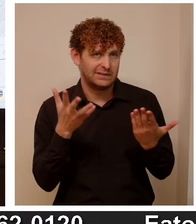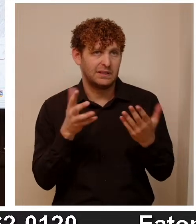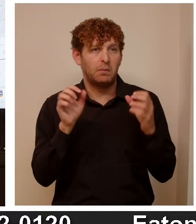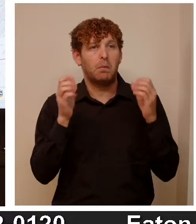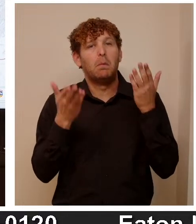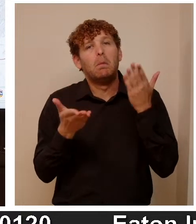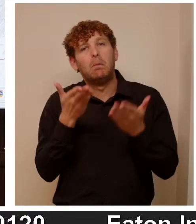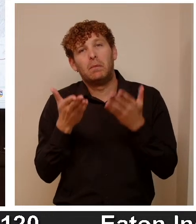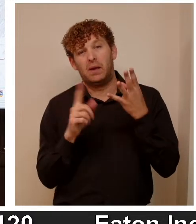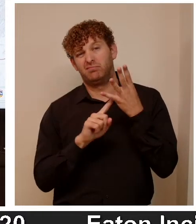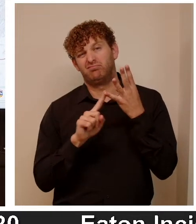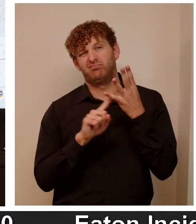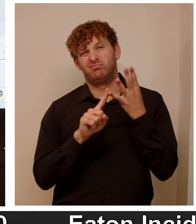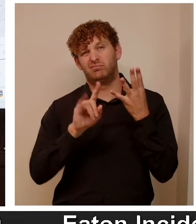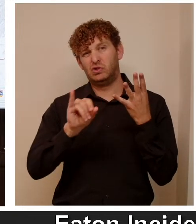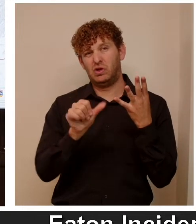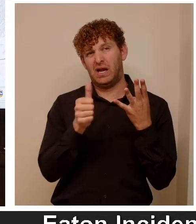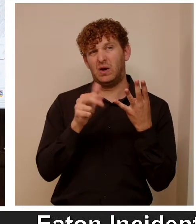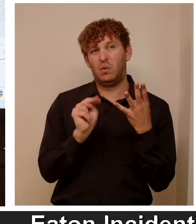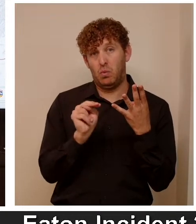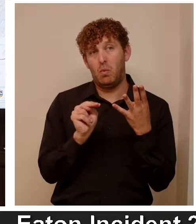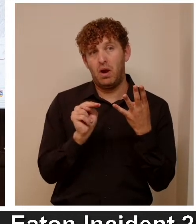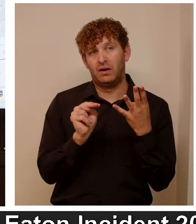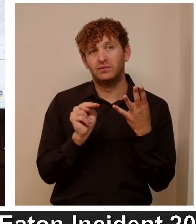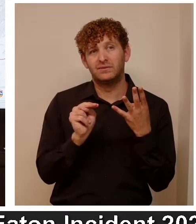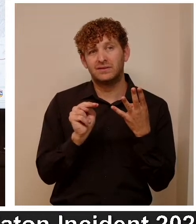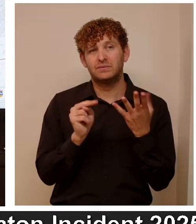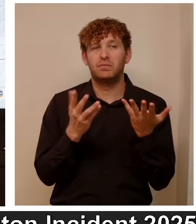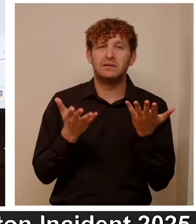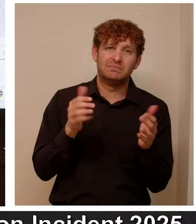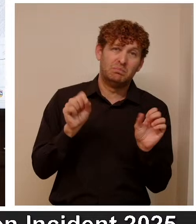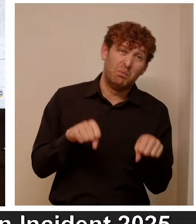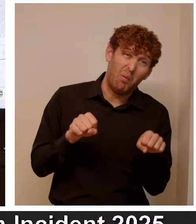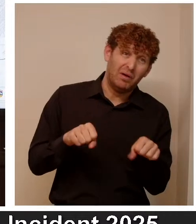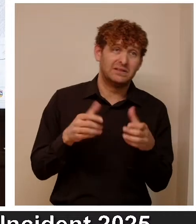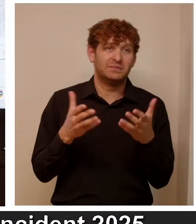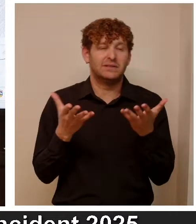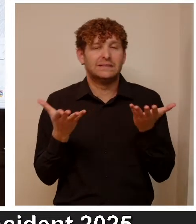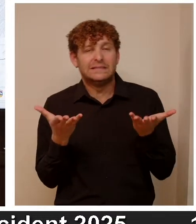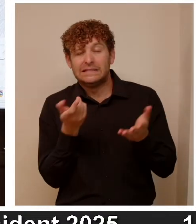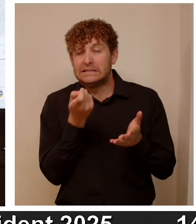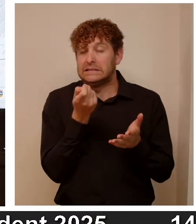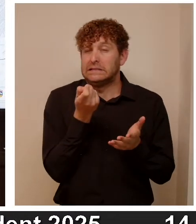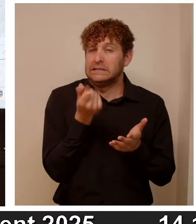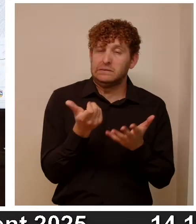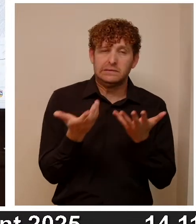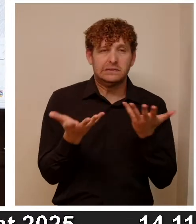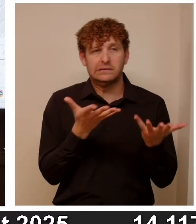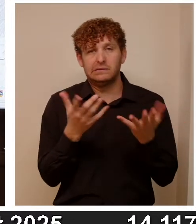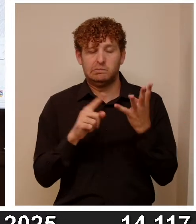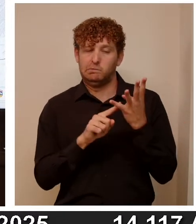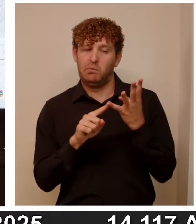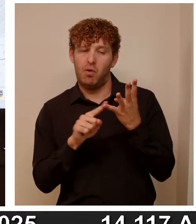currently look very strong, but it's the best signal for rain we've seen here in months. So we'll be watching that closely as well.